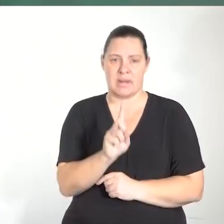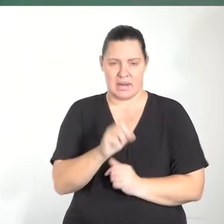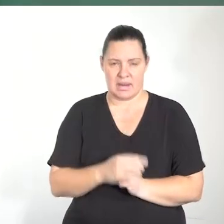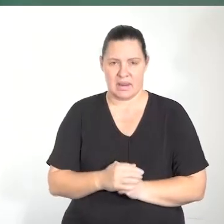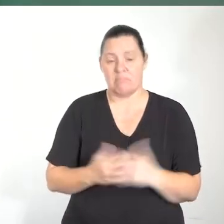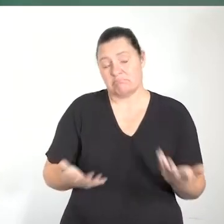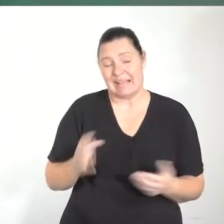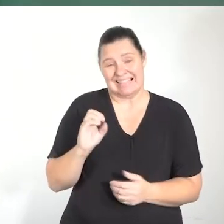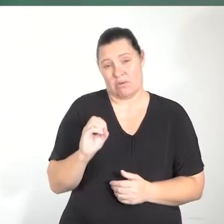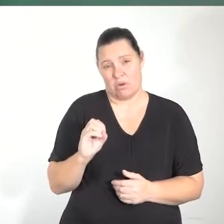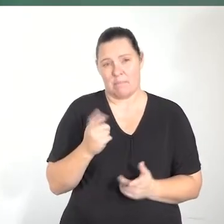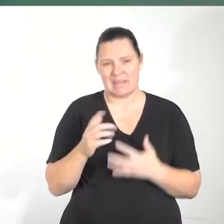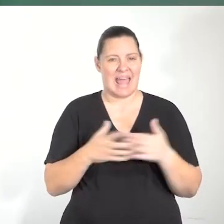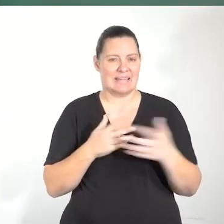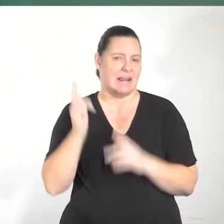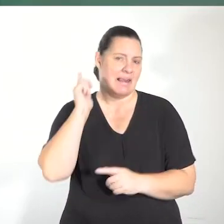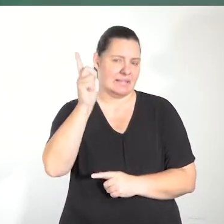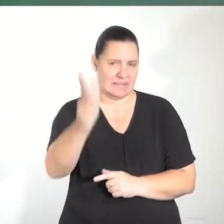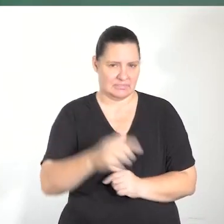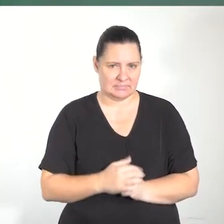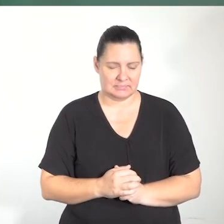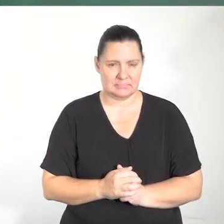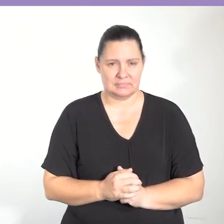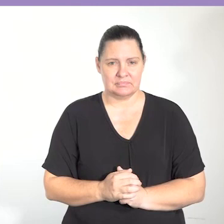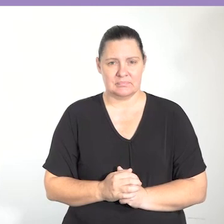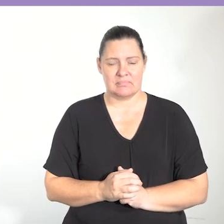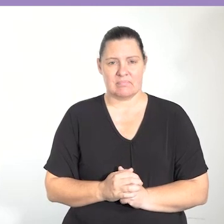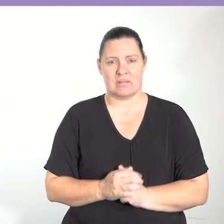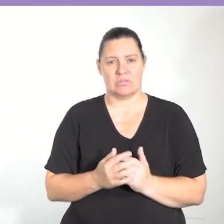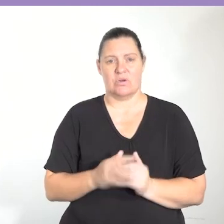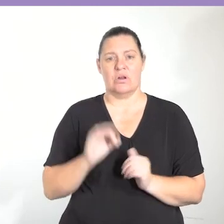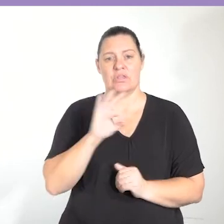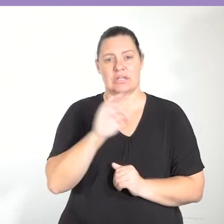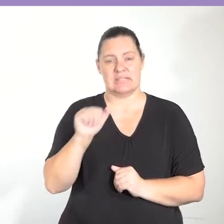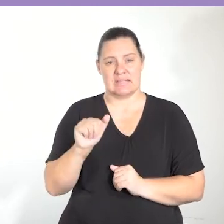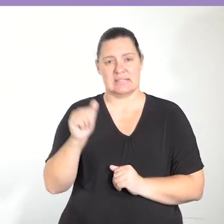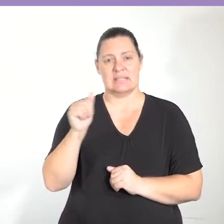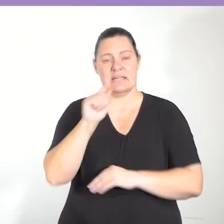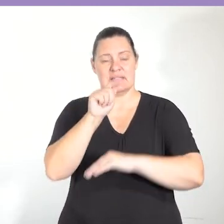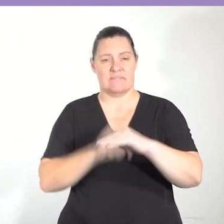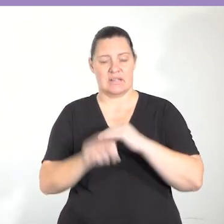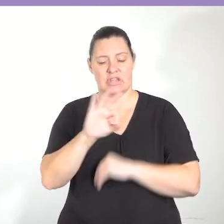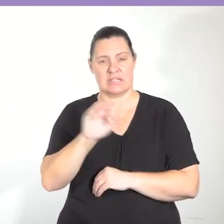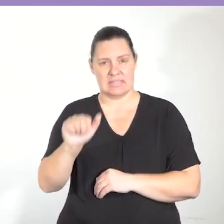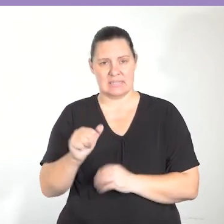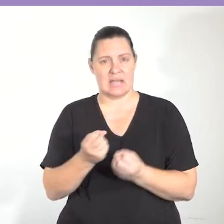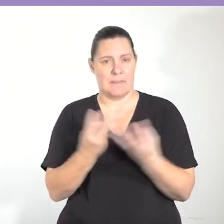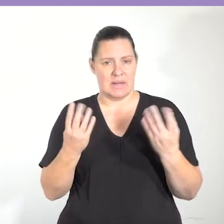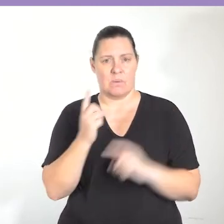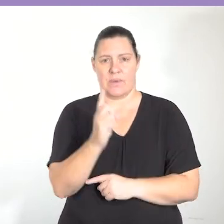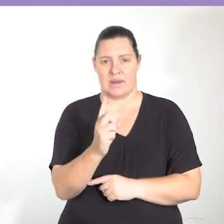for 0, but we will deal with that later on in this lesson. So 36 divided by 36 is 1.